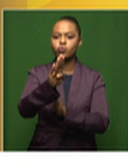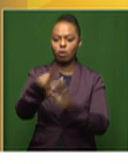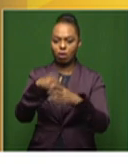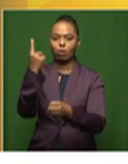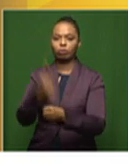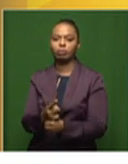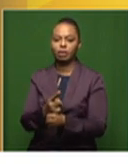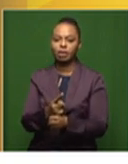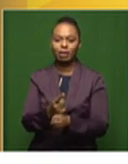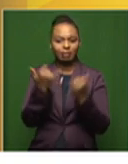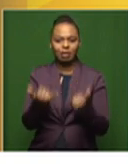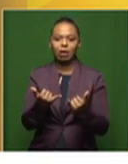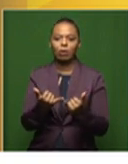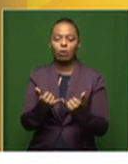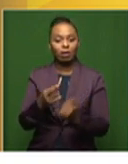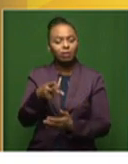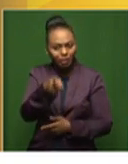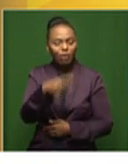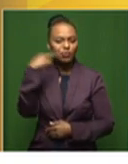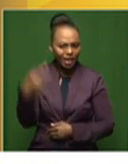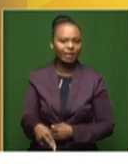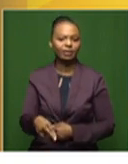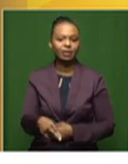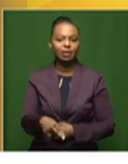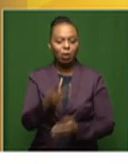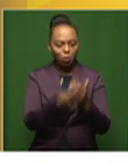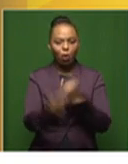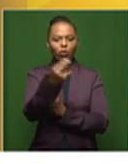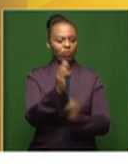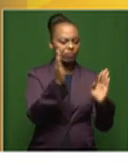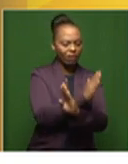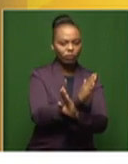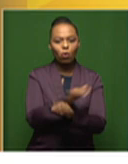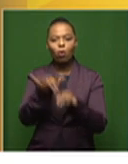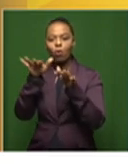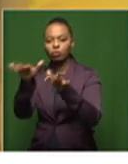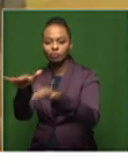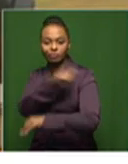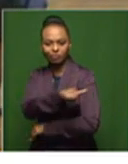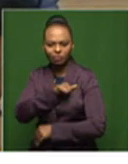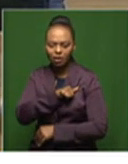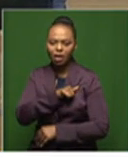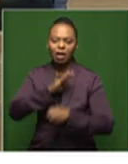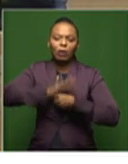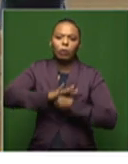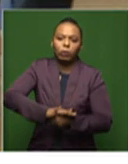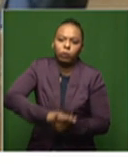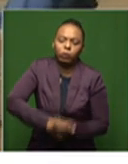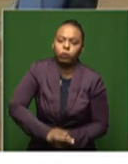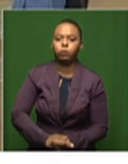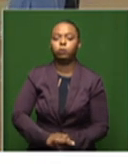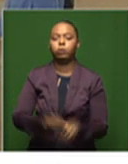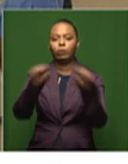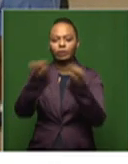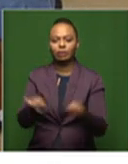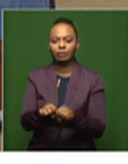numbers. The reality is both private and public hospitals can't cope. And with the return of workers in